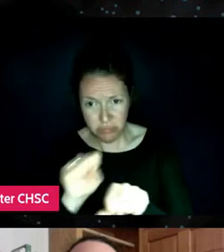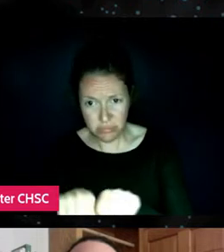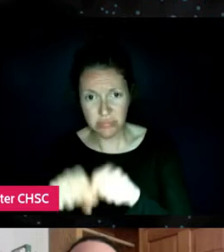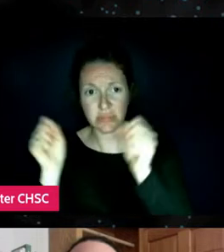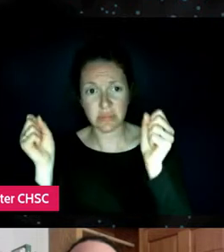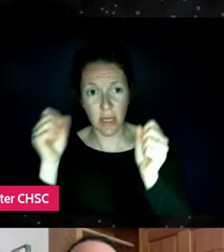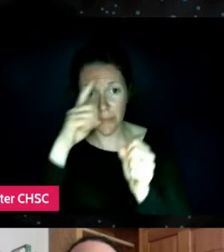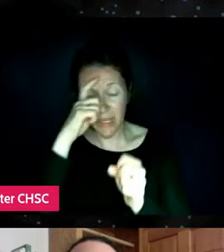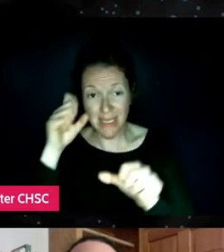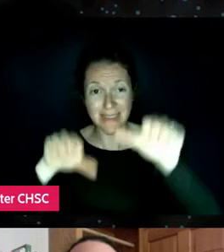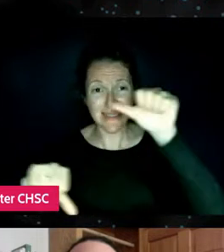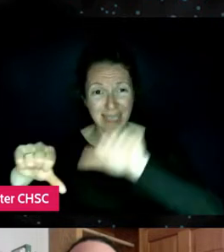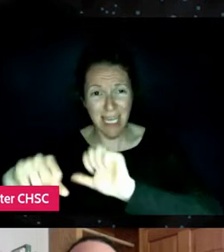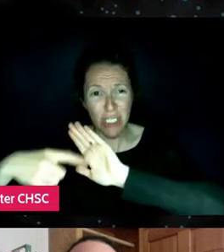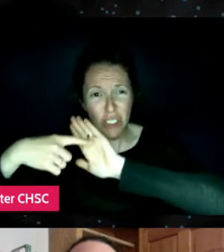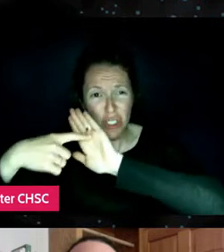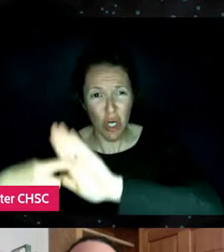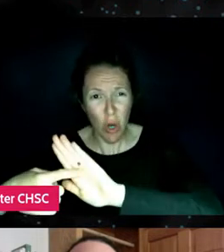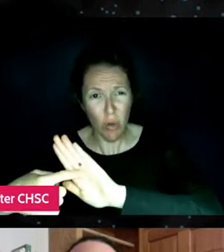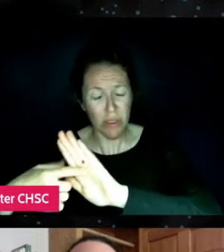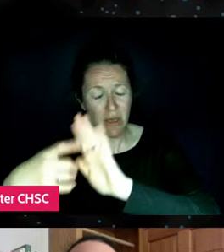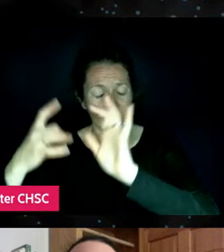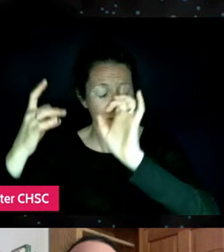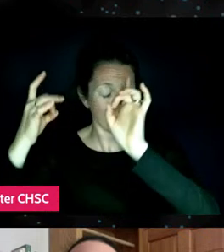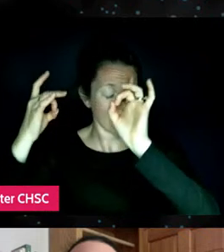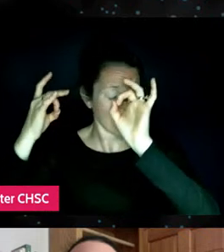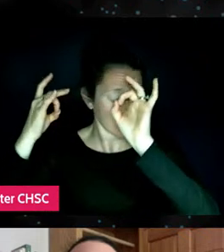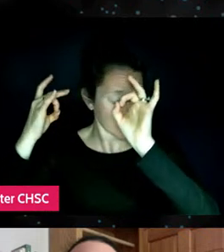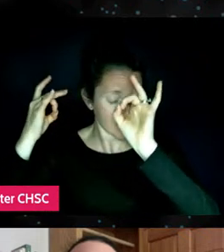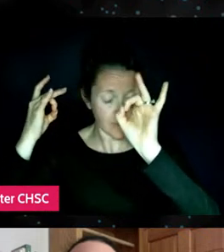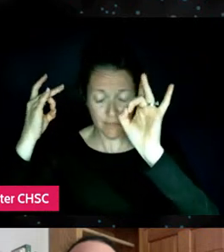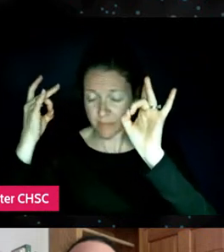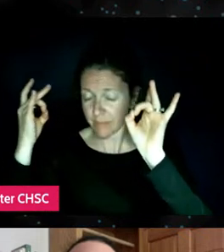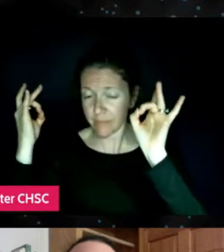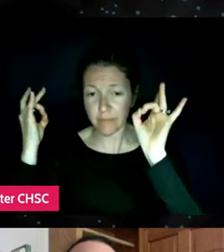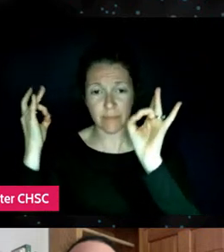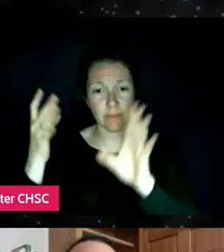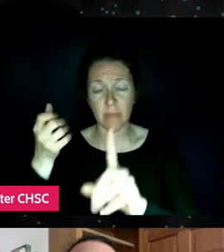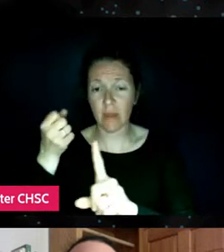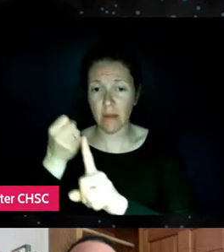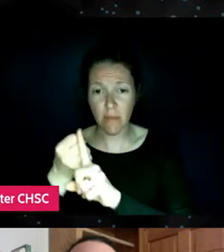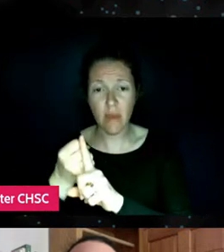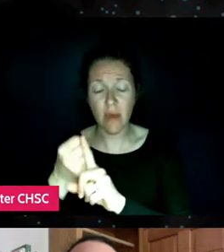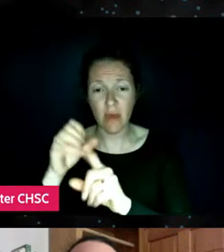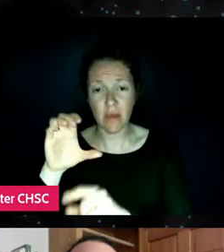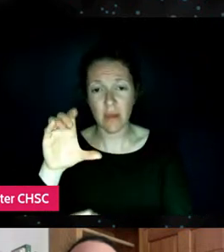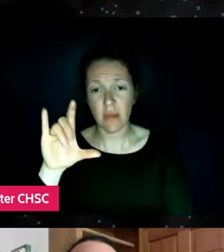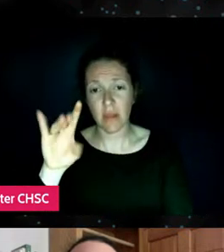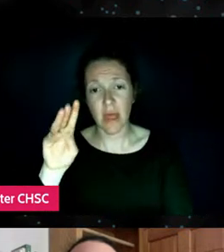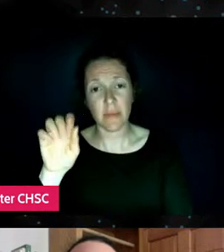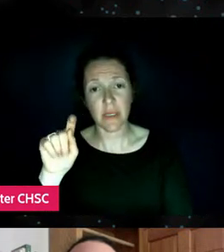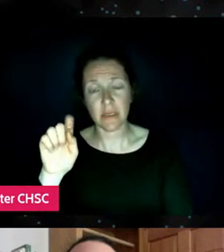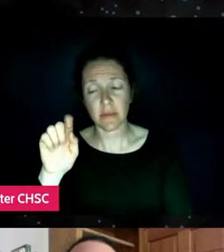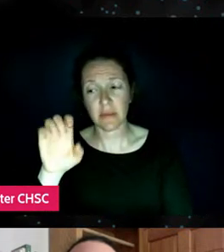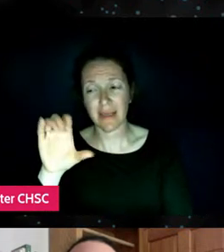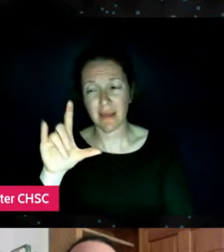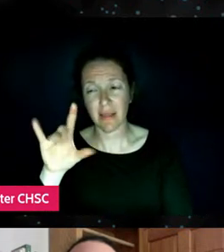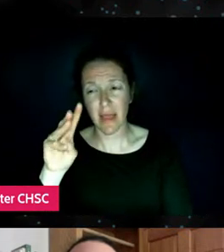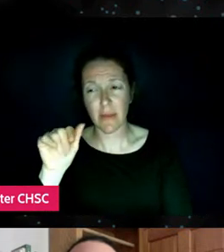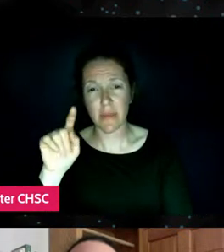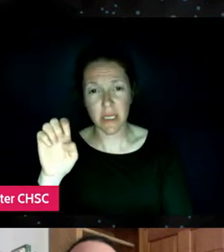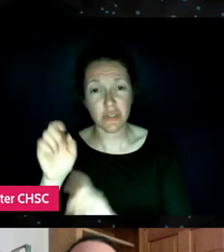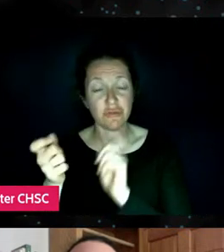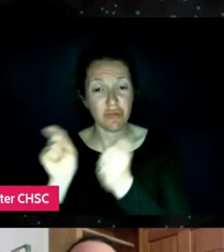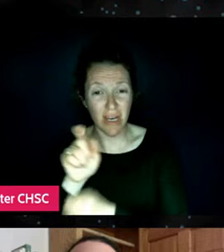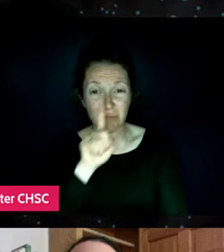because the science shows just how grave the impacts of climate change really are. So, you know, if